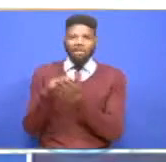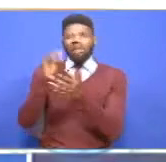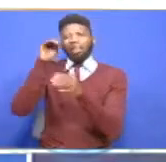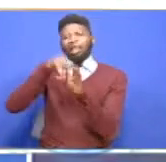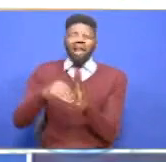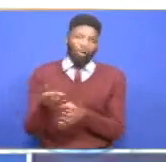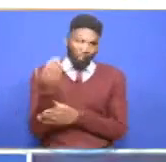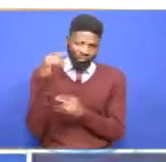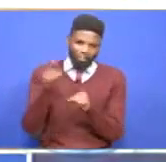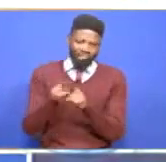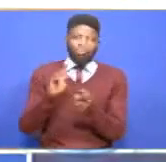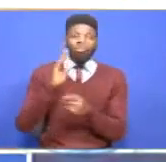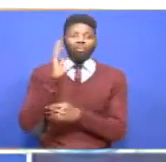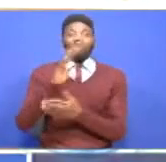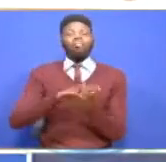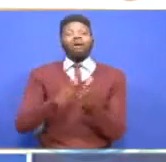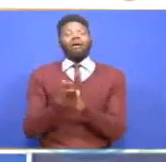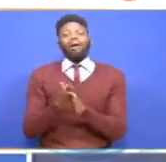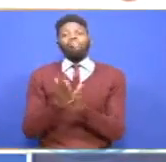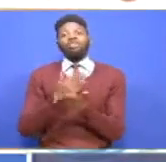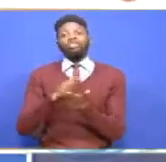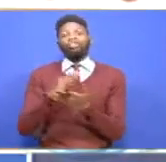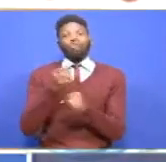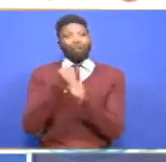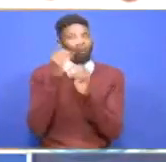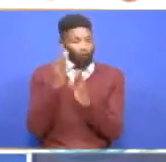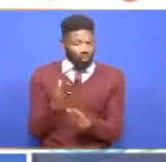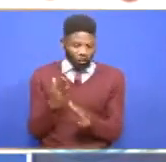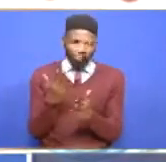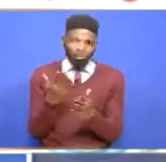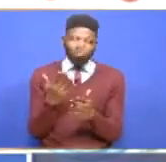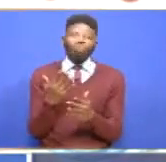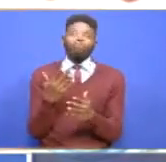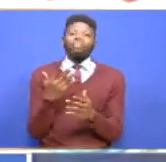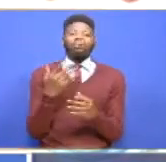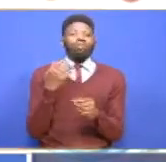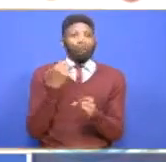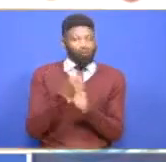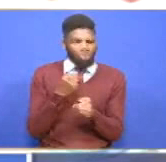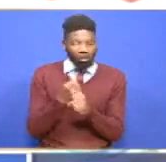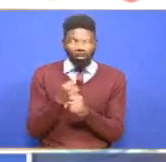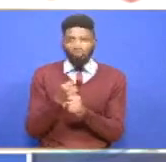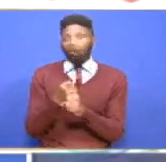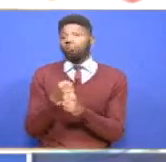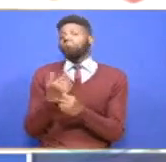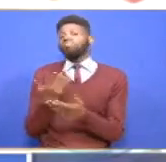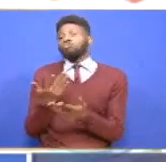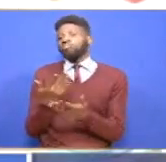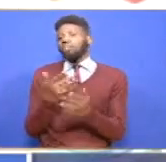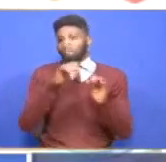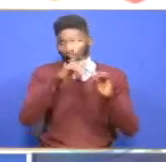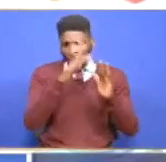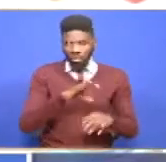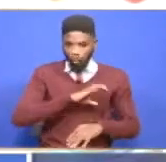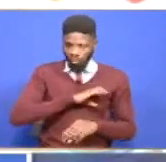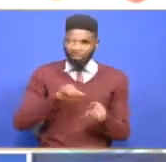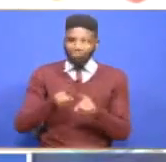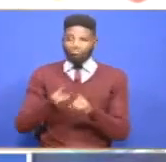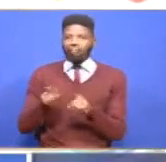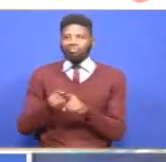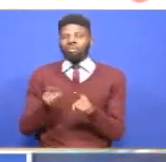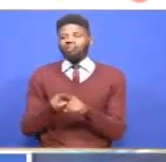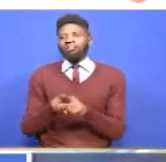Pia watakuwa shareholder, iwe dual ownership between the farmers, serikali ikiwa hapo ikiangalia, na wakulima pia